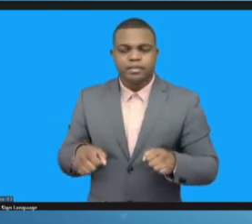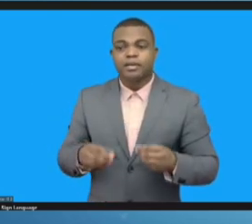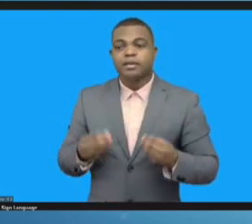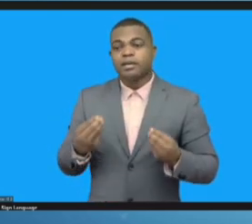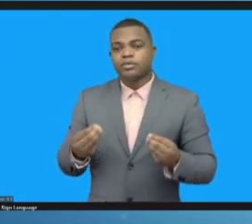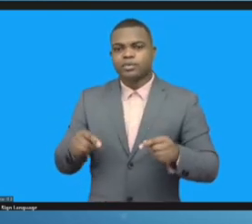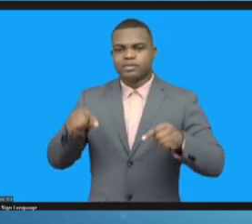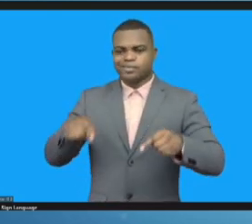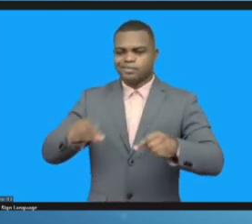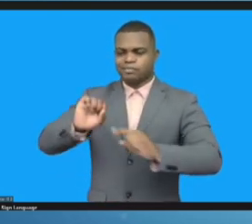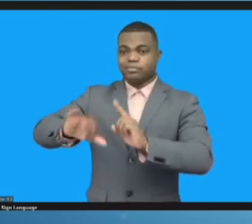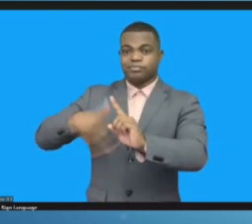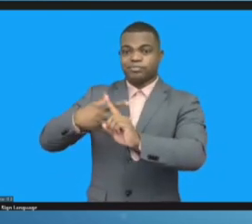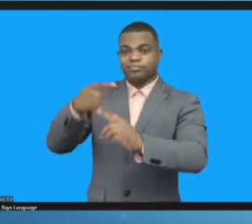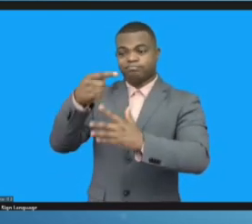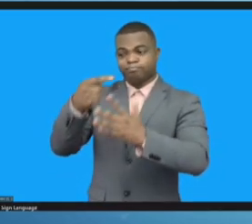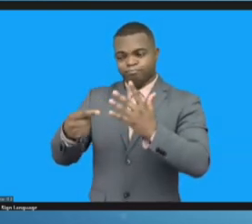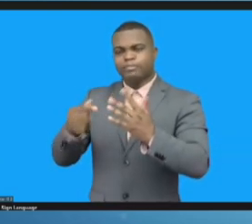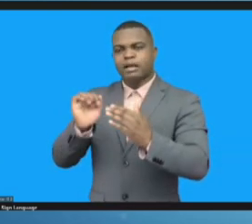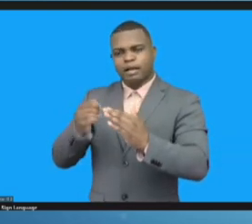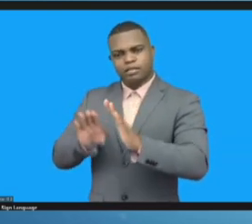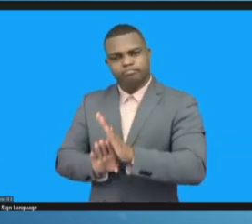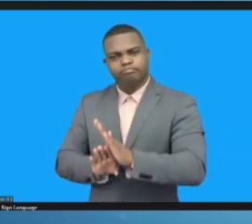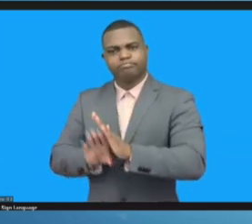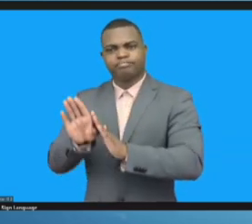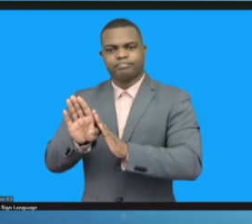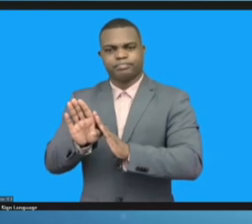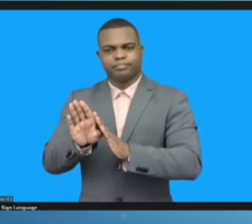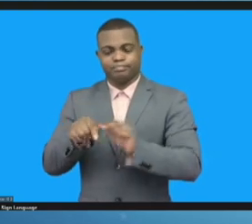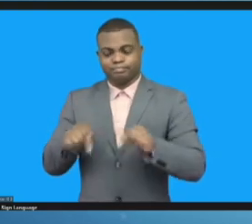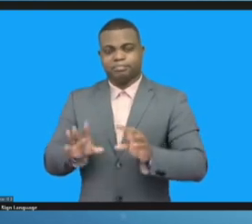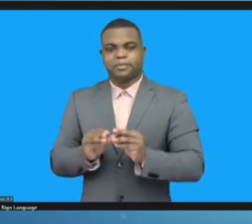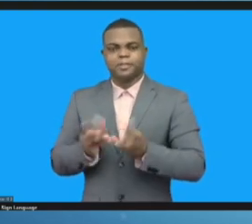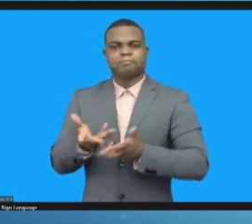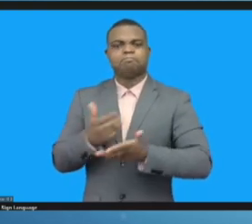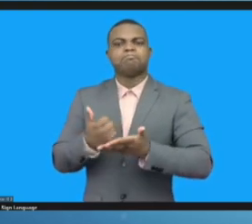free, secure, and resilient internet for all. I thank you.